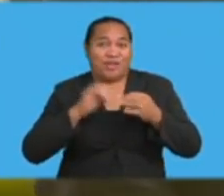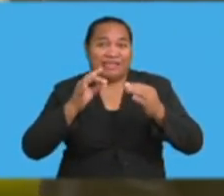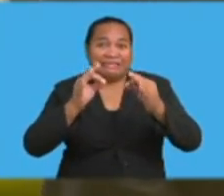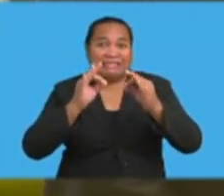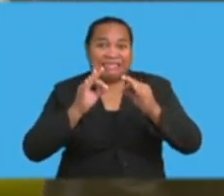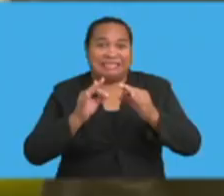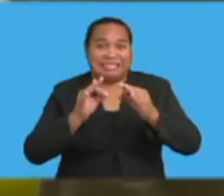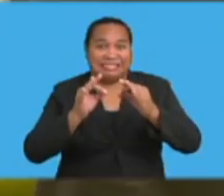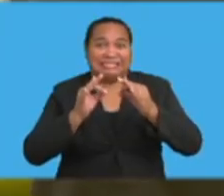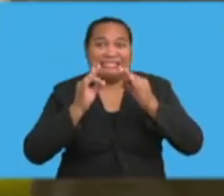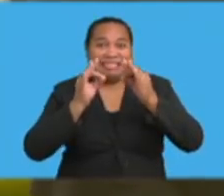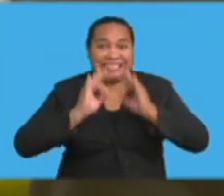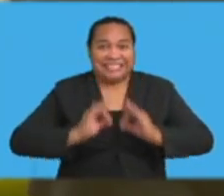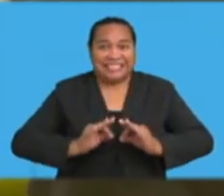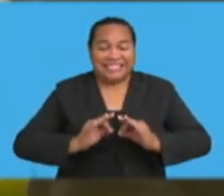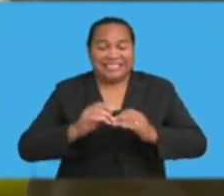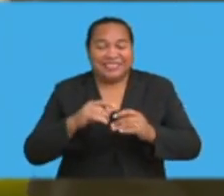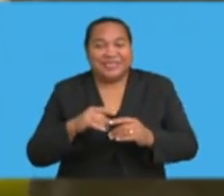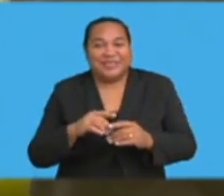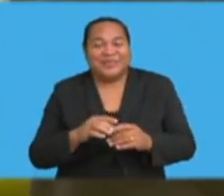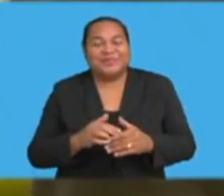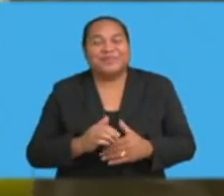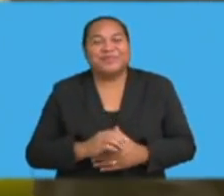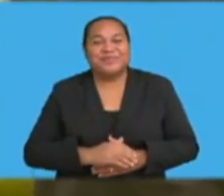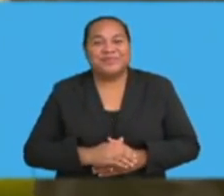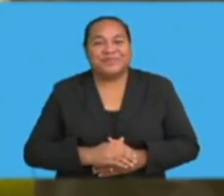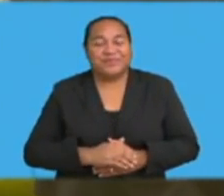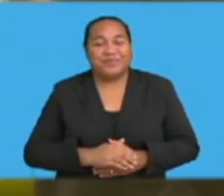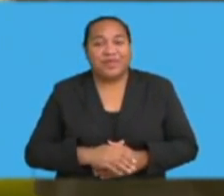line. Madam Speaker, the